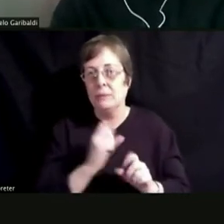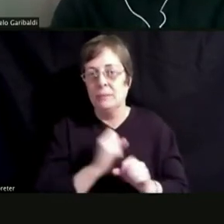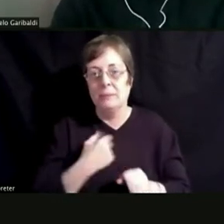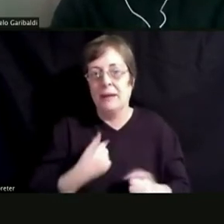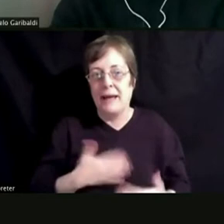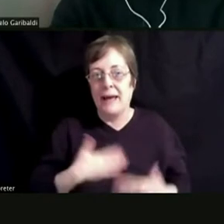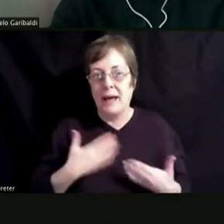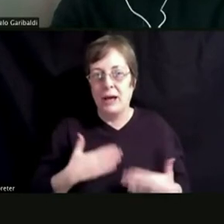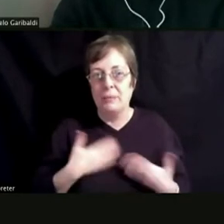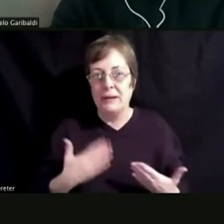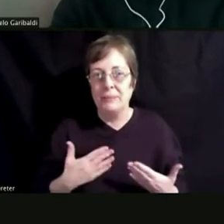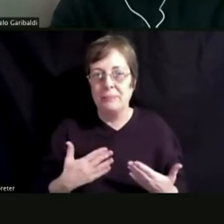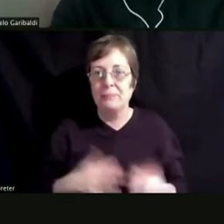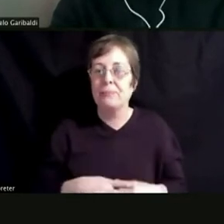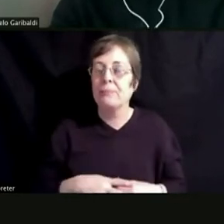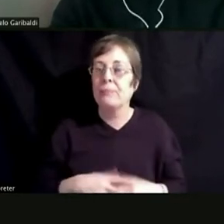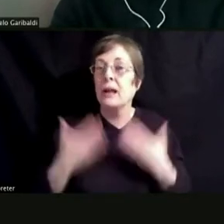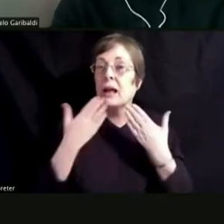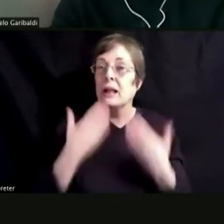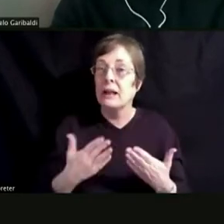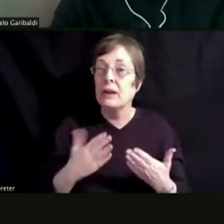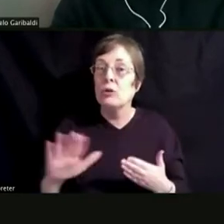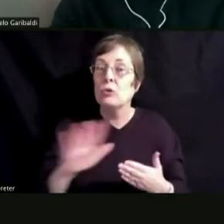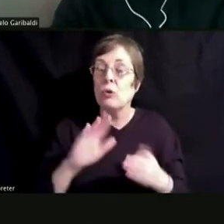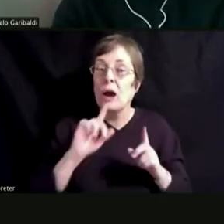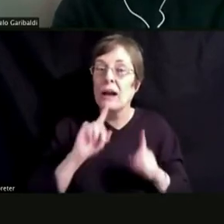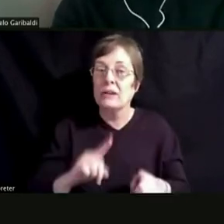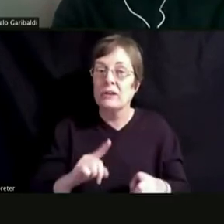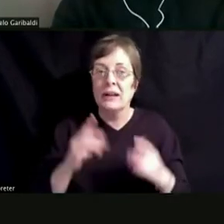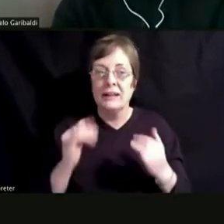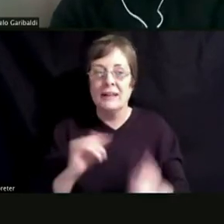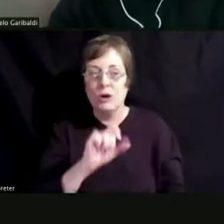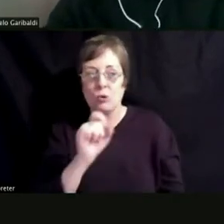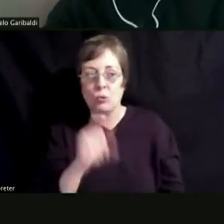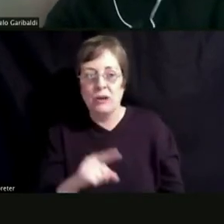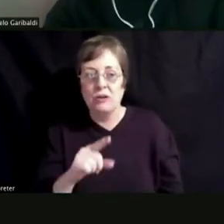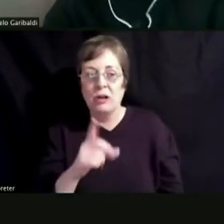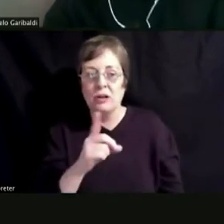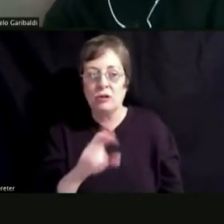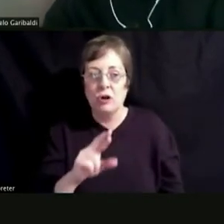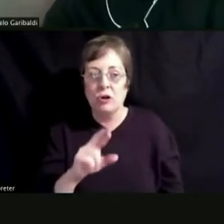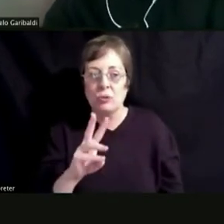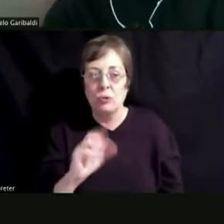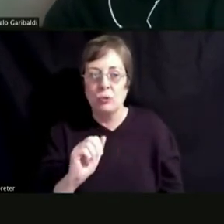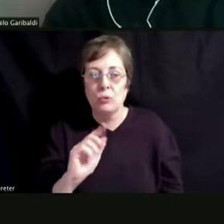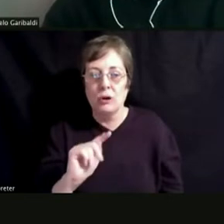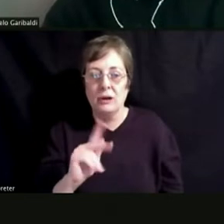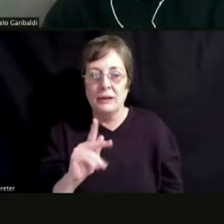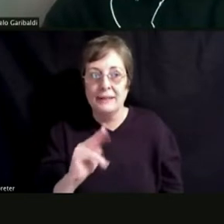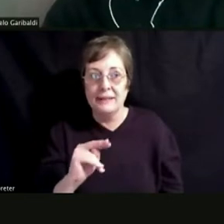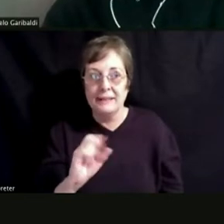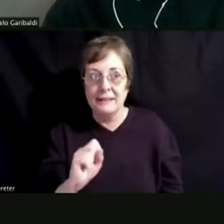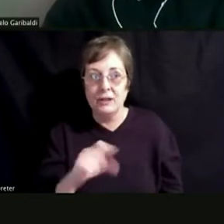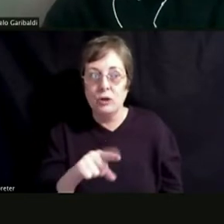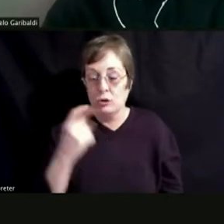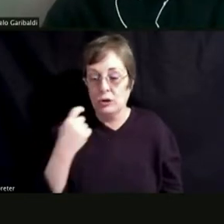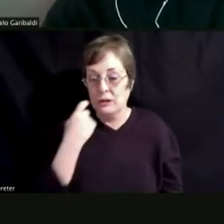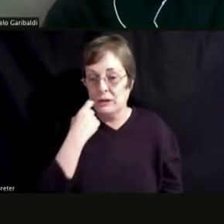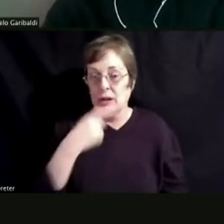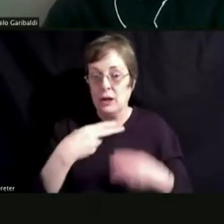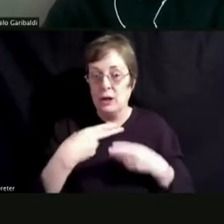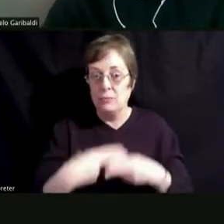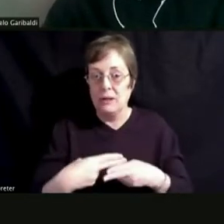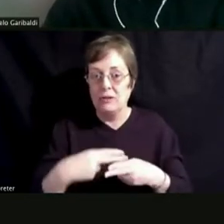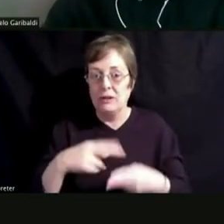Thank you all for your answers. I'm going to direct this question to Dr. Watkins. You previously mentioned vaccines and the work your company is